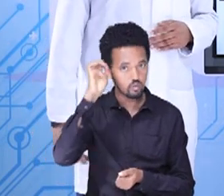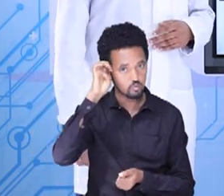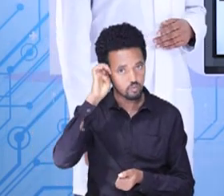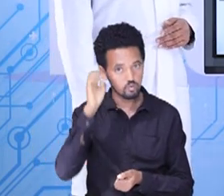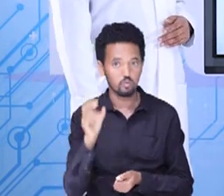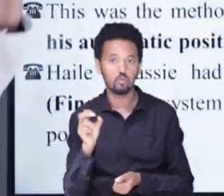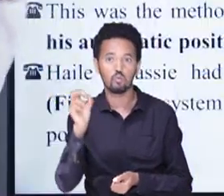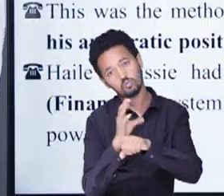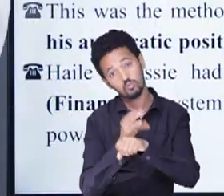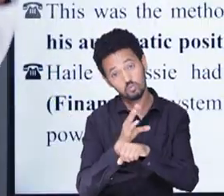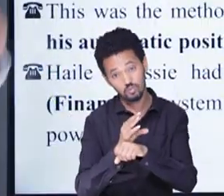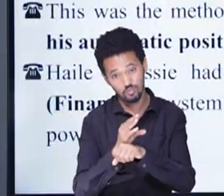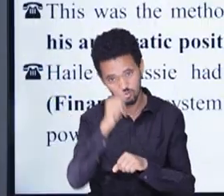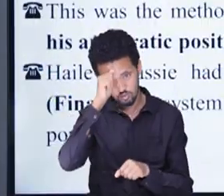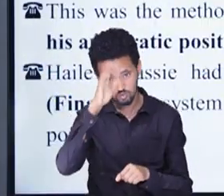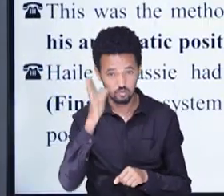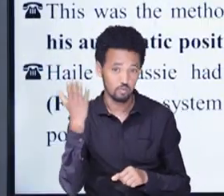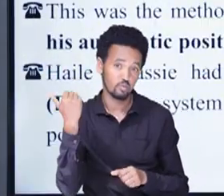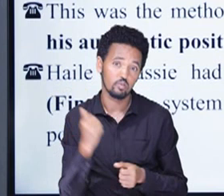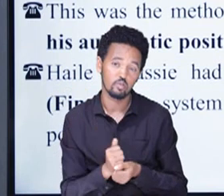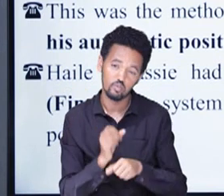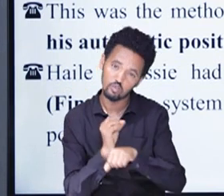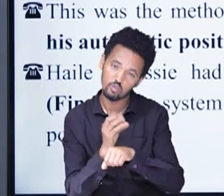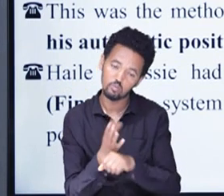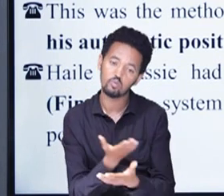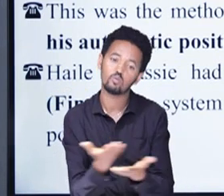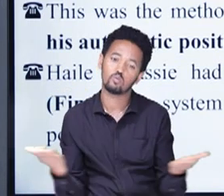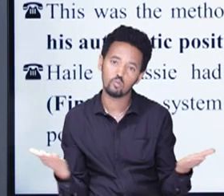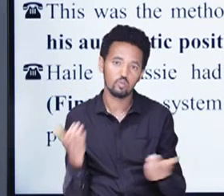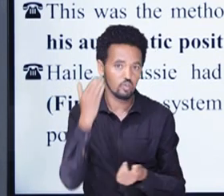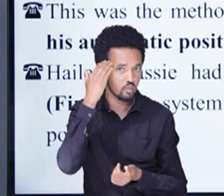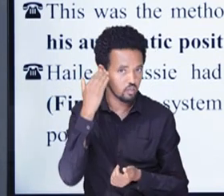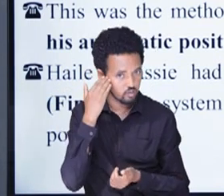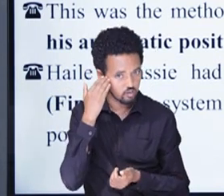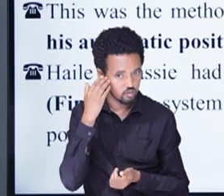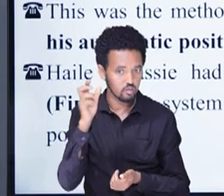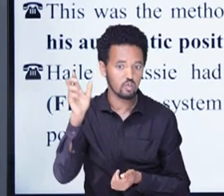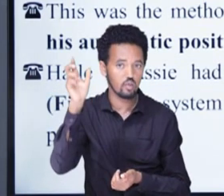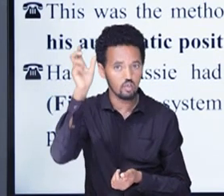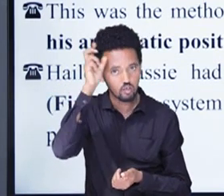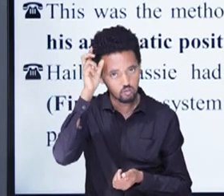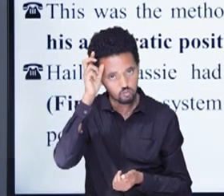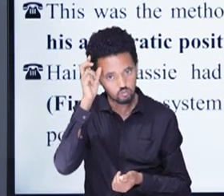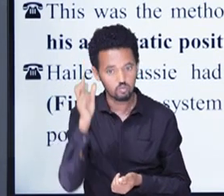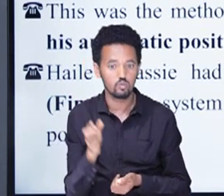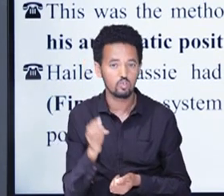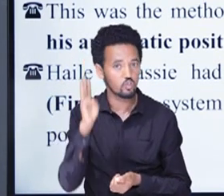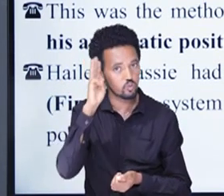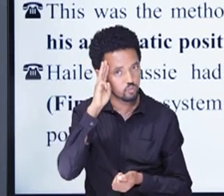of finance. The members of Crown Councils were Ras Kasa Hailu, Siyum